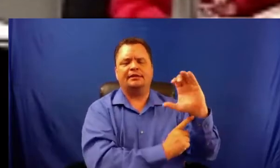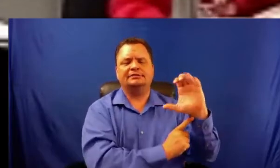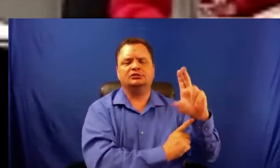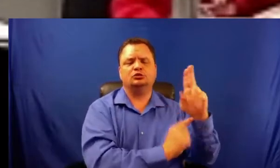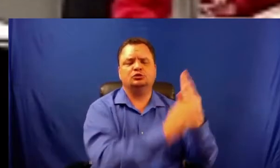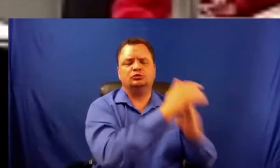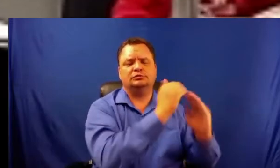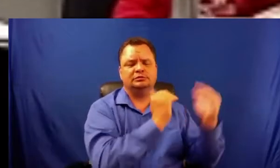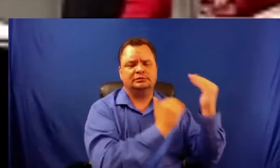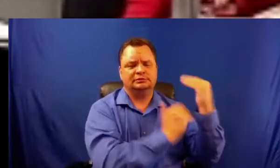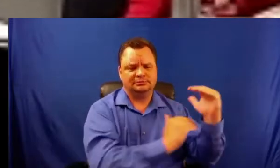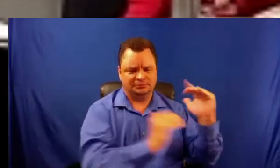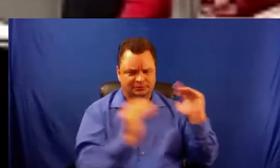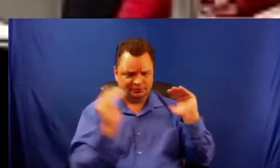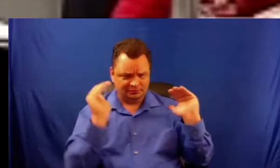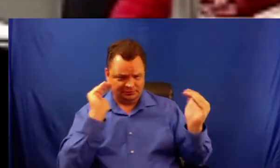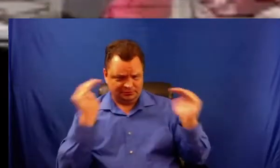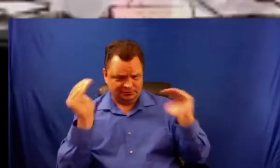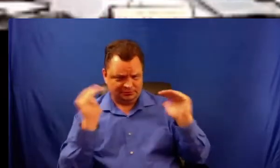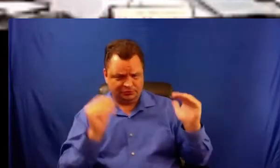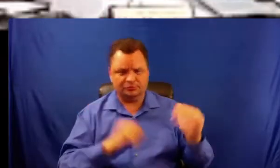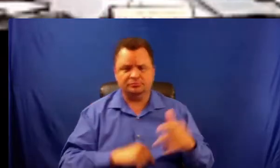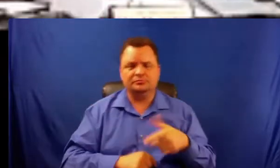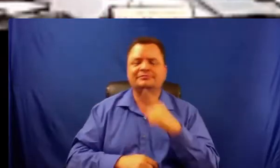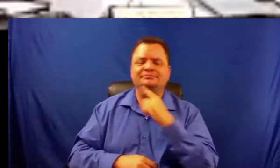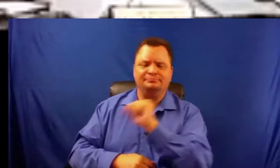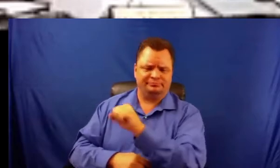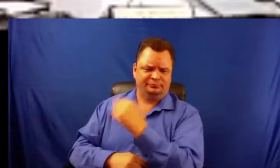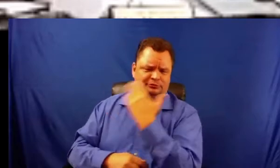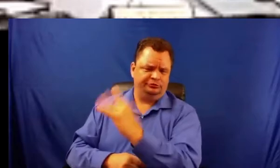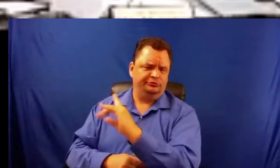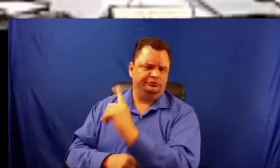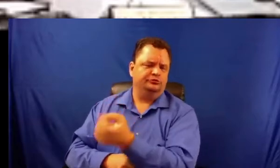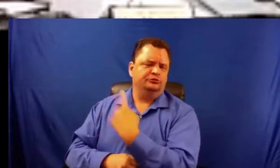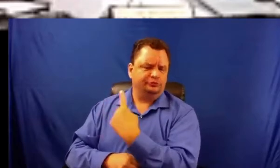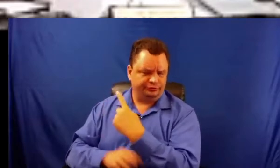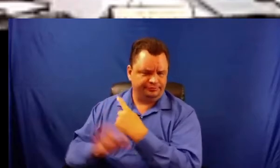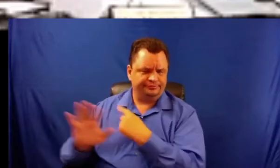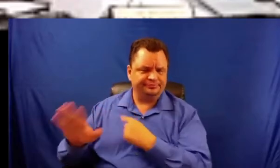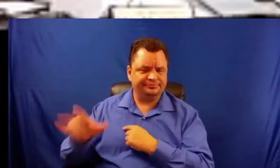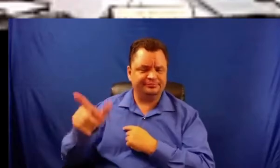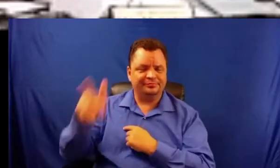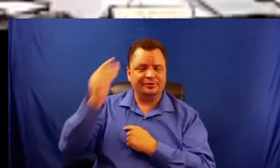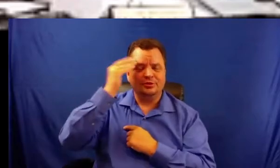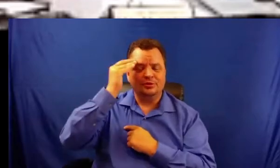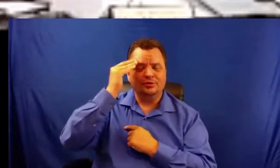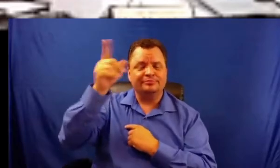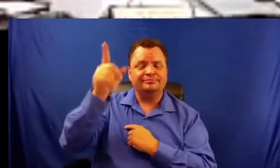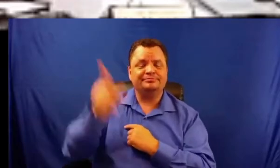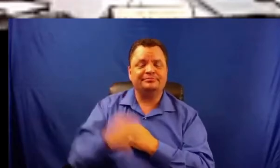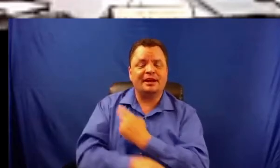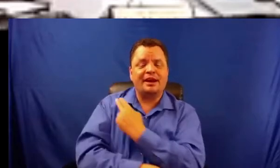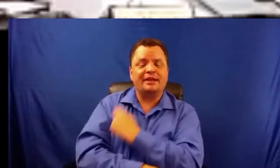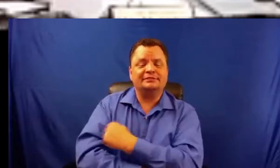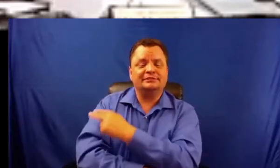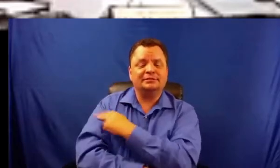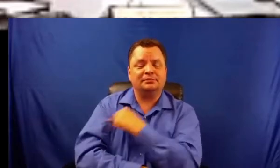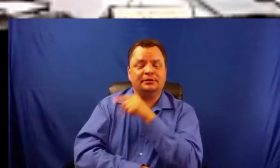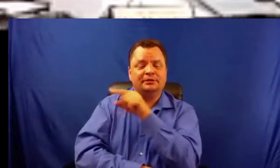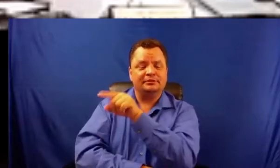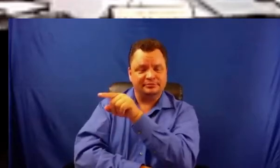question. So I know that the hospitals are like any other emergent service.